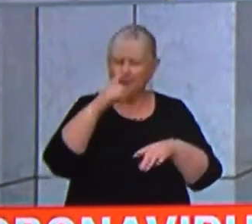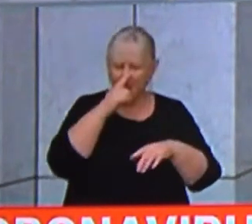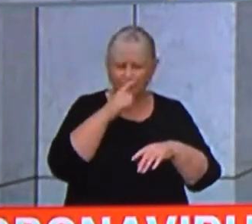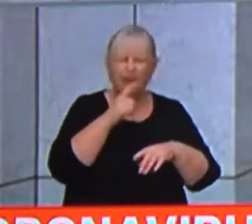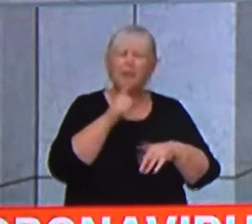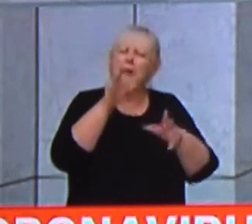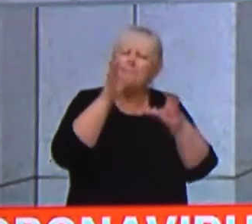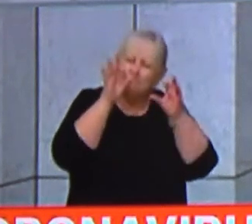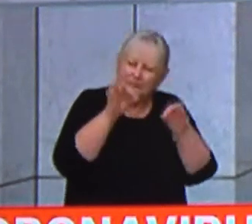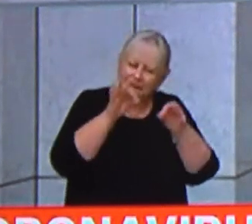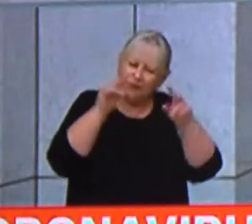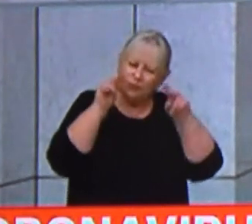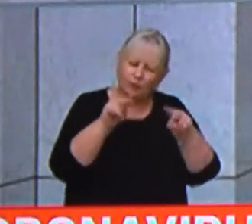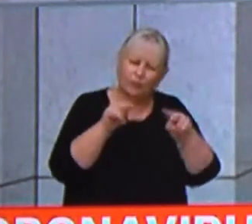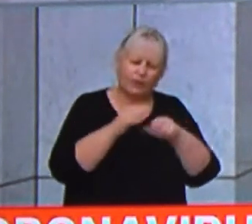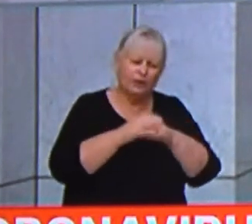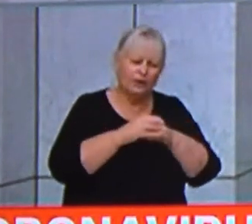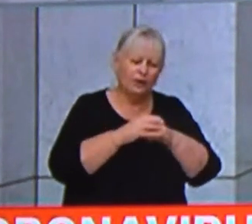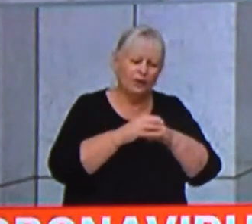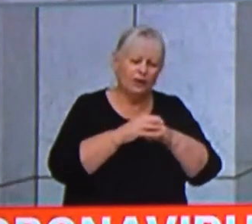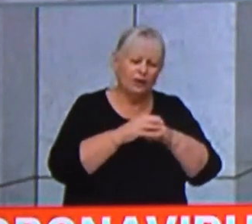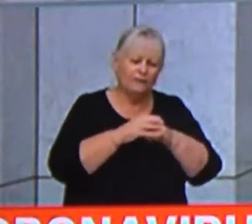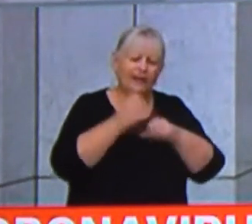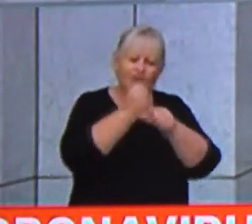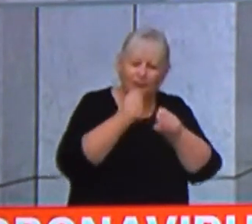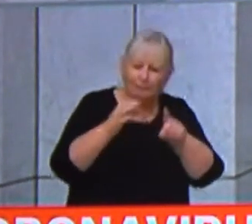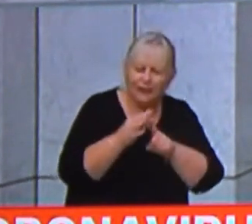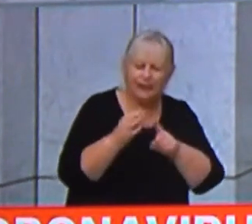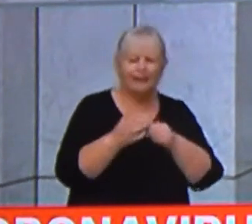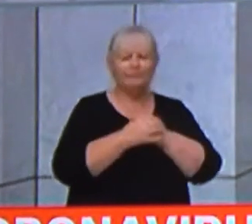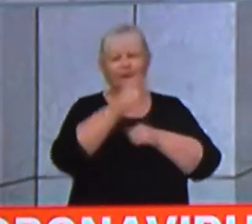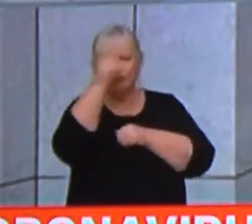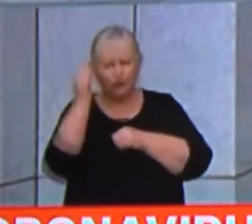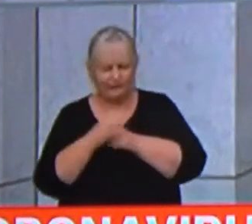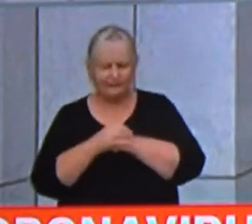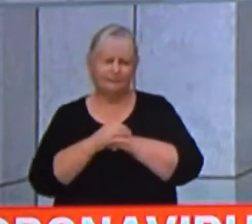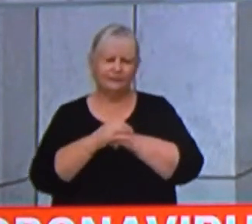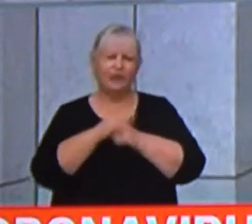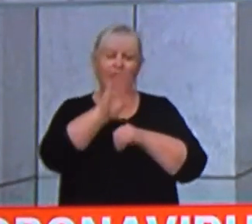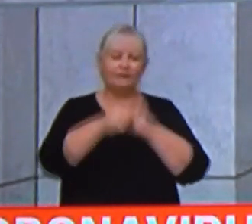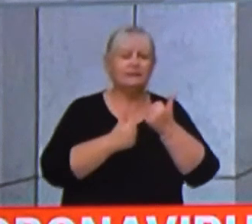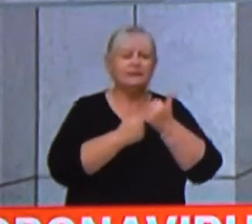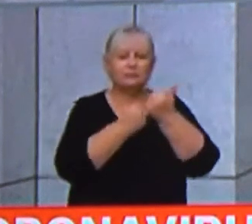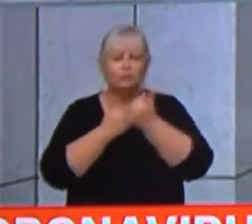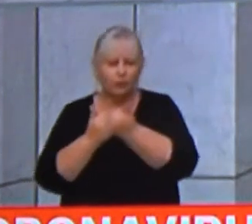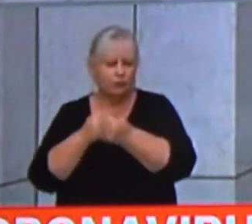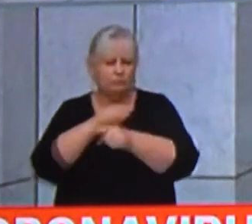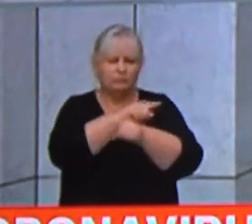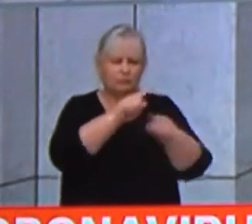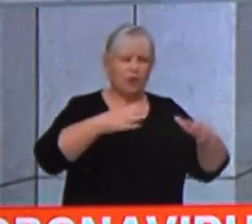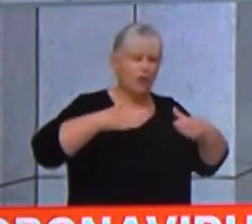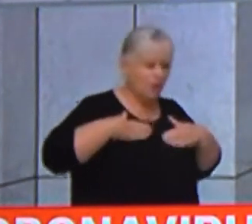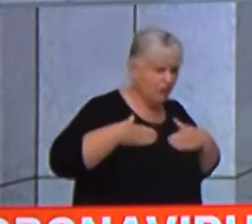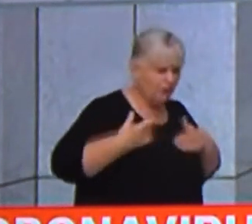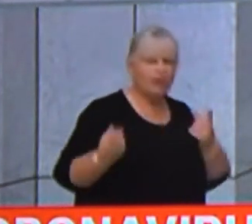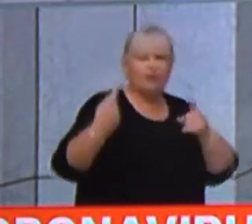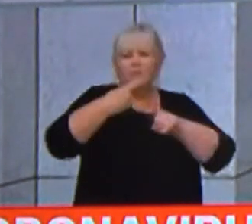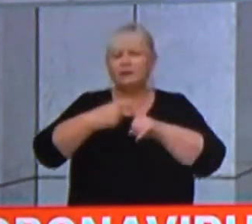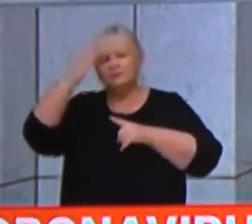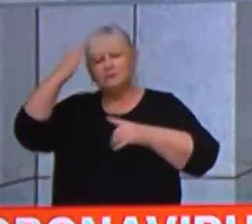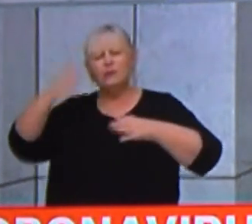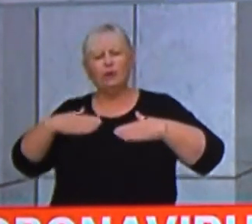of measures to deal with the unprecedented levels of demand. And we've even seen where we've moved as part of our second stimulus. It